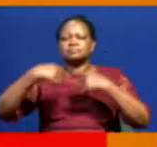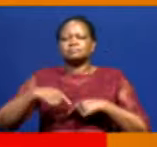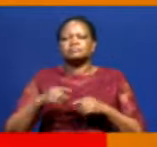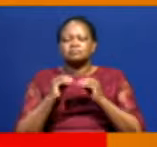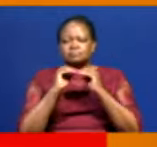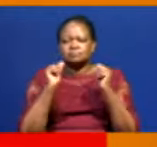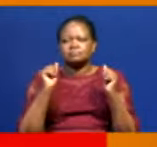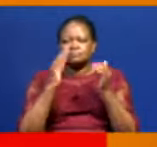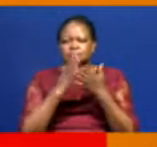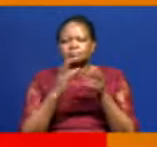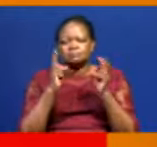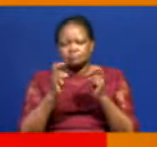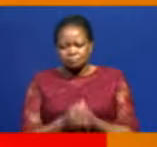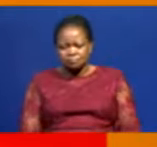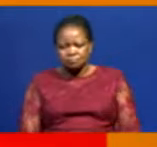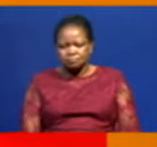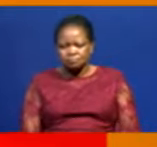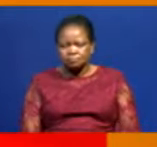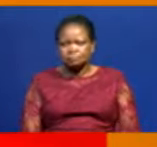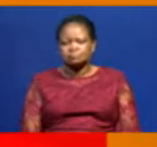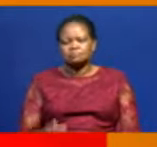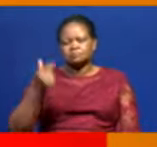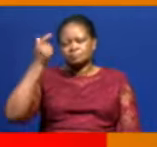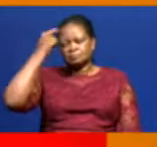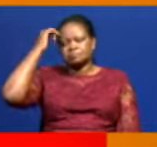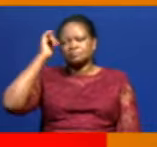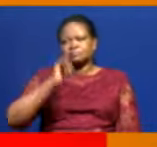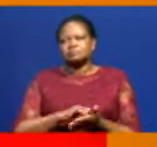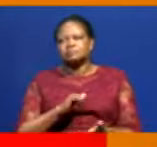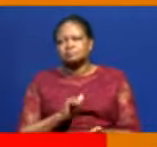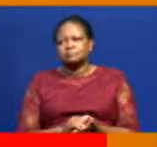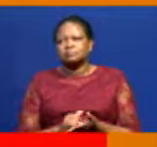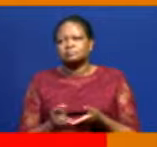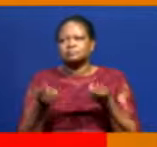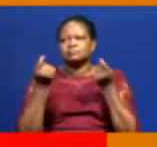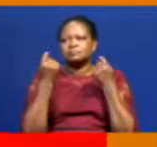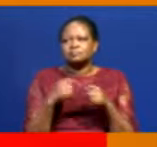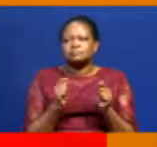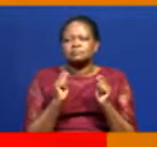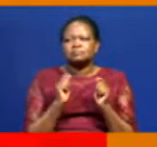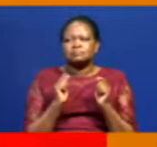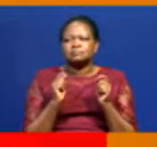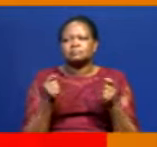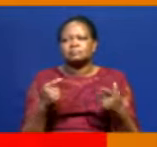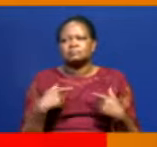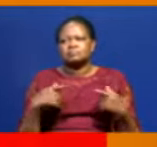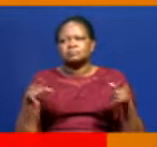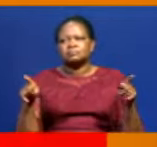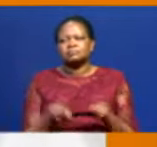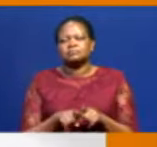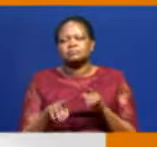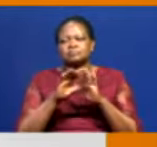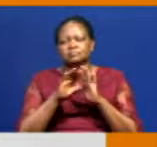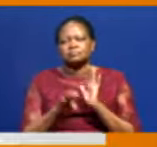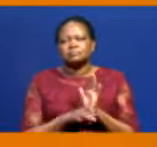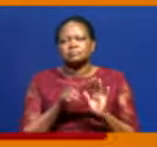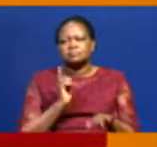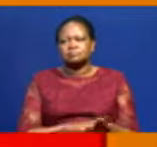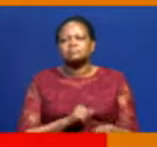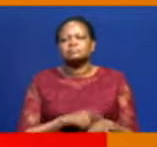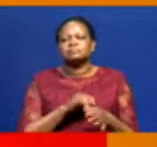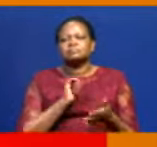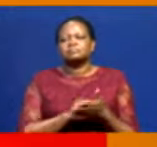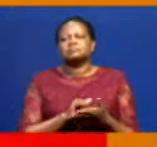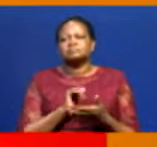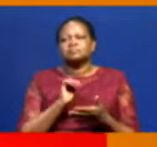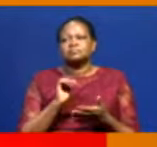certain issues. I think the attempt to have the same constitutional moment that we will